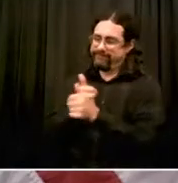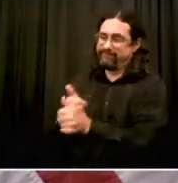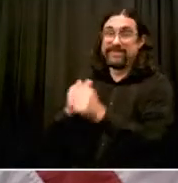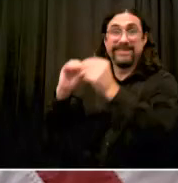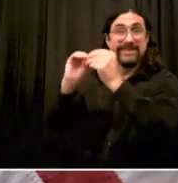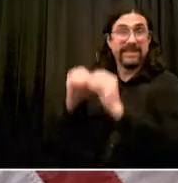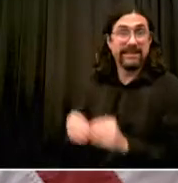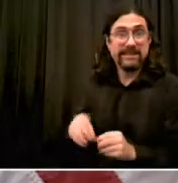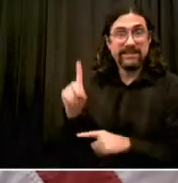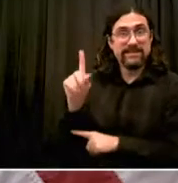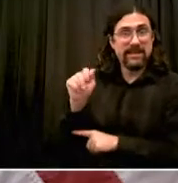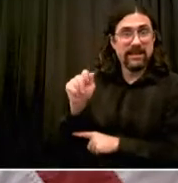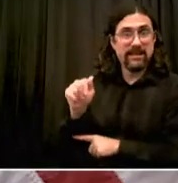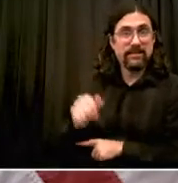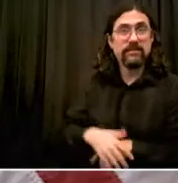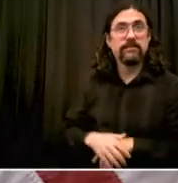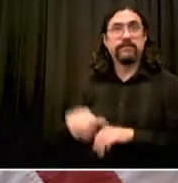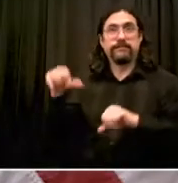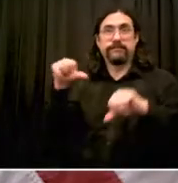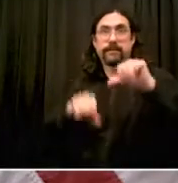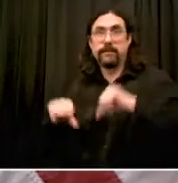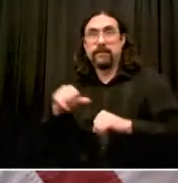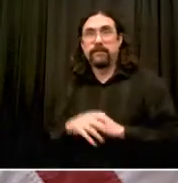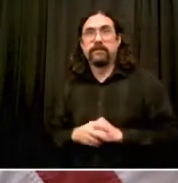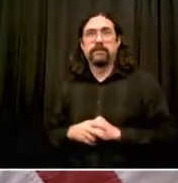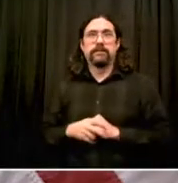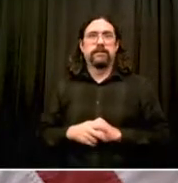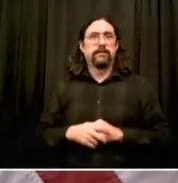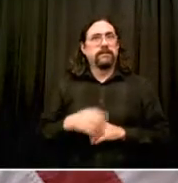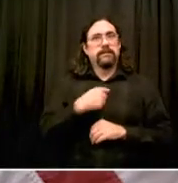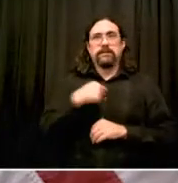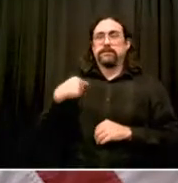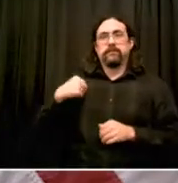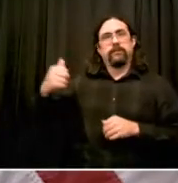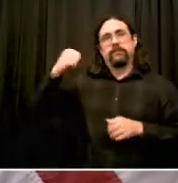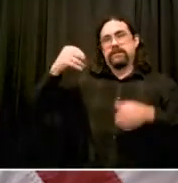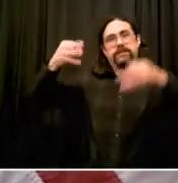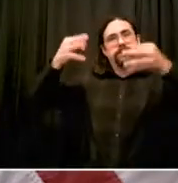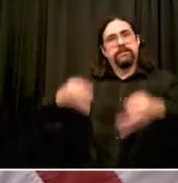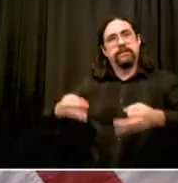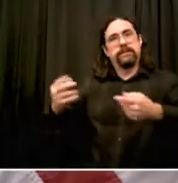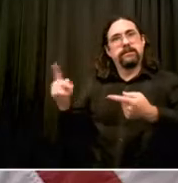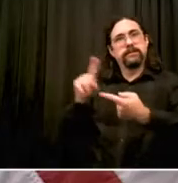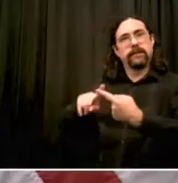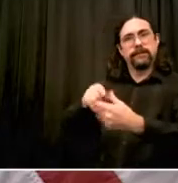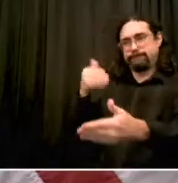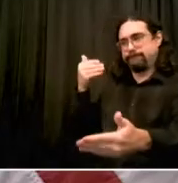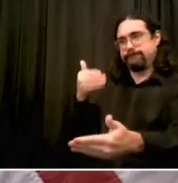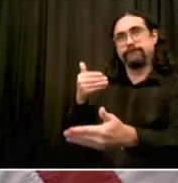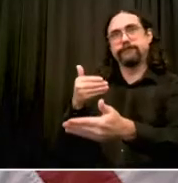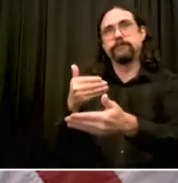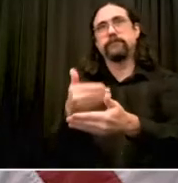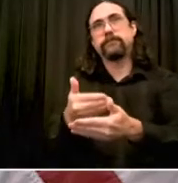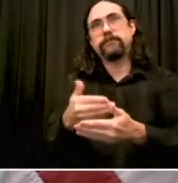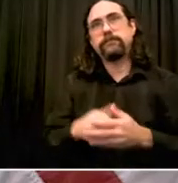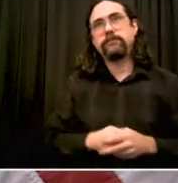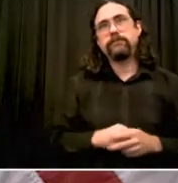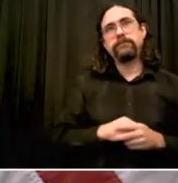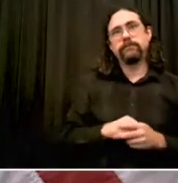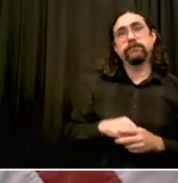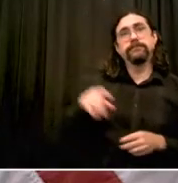based on the data we have in front of us. But parents should be planning on the reopening of schools, because that's the direction we are building